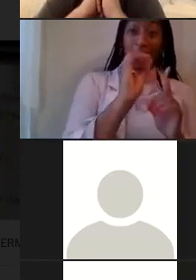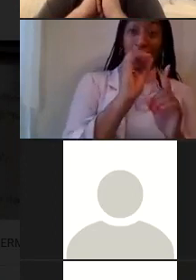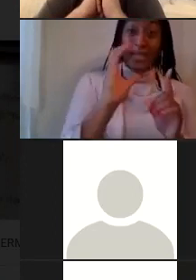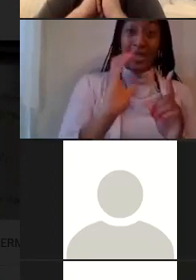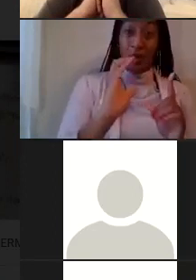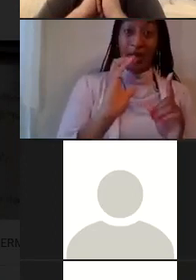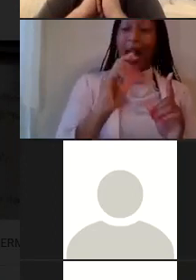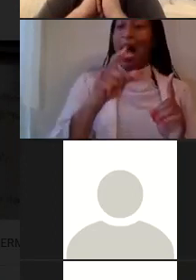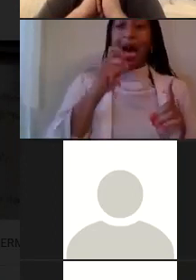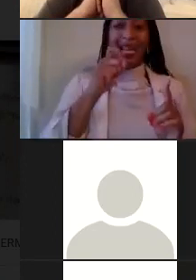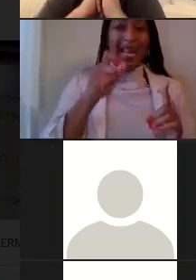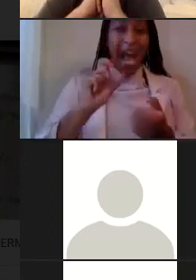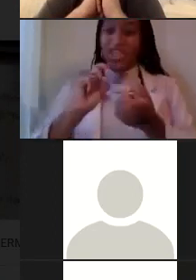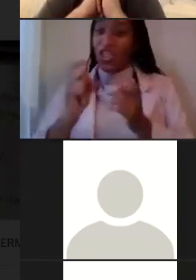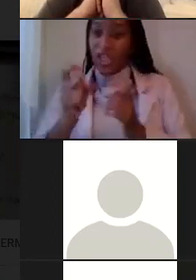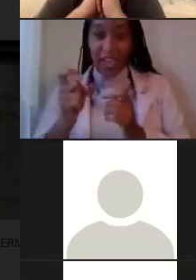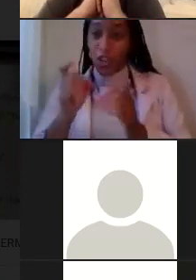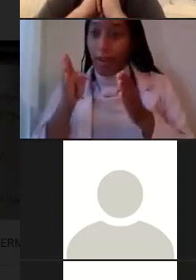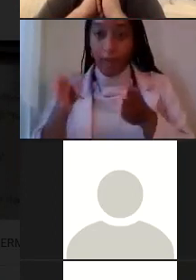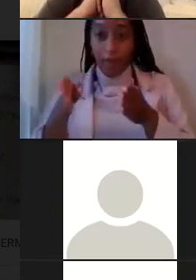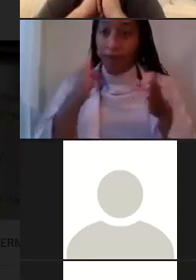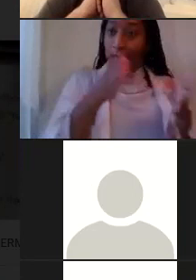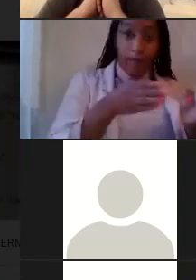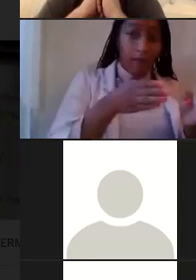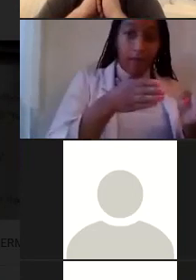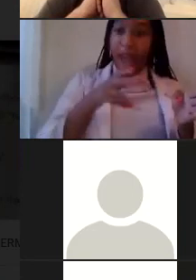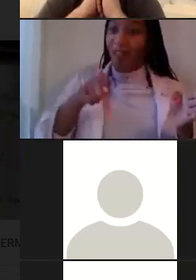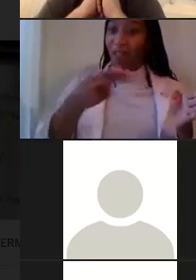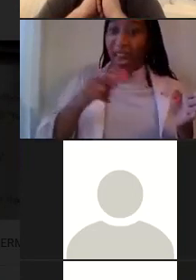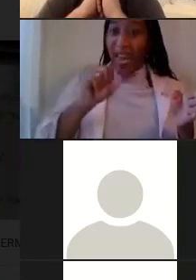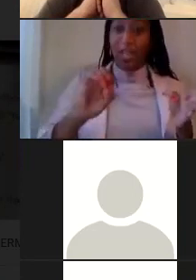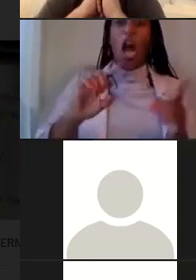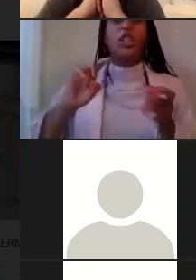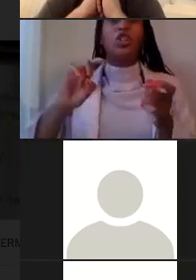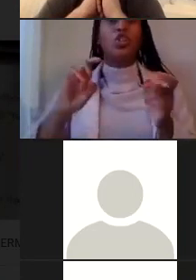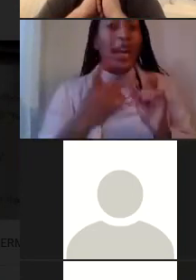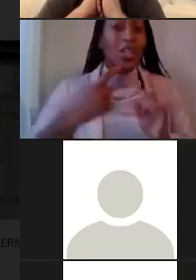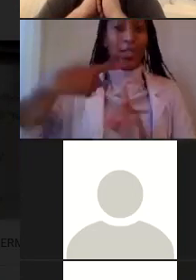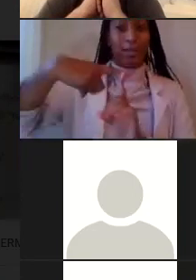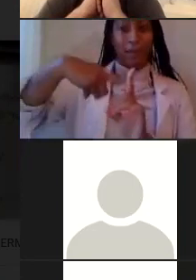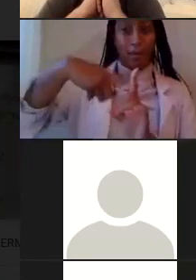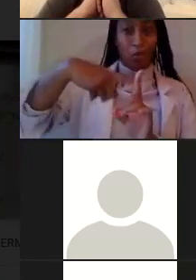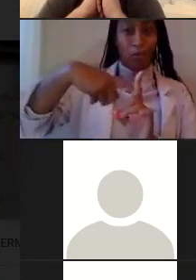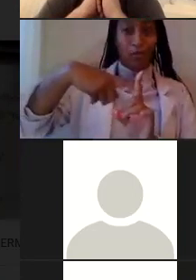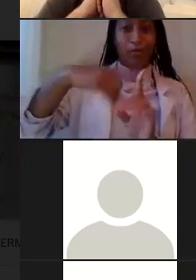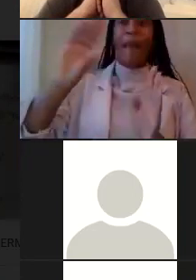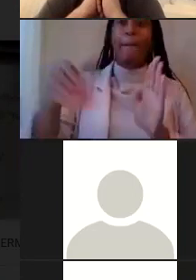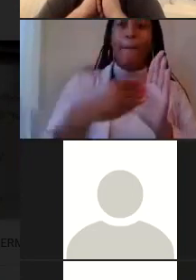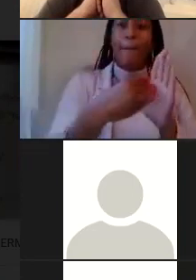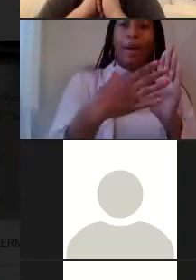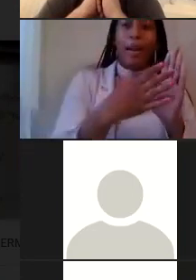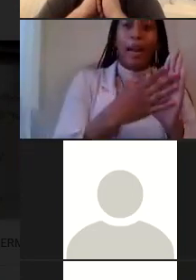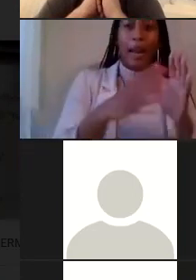to my specific heat formula. Plug in my mass. They gave me the specific heat for